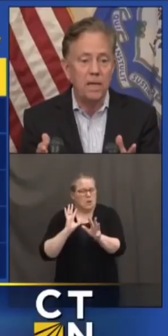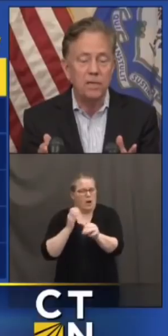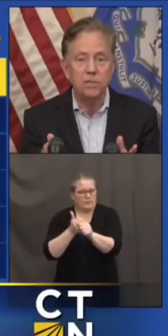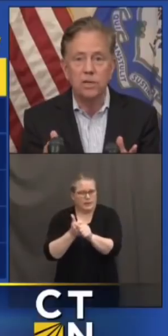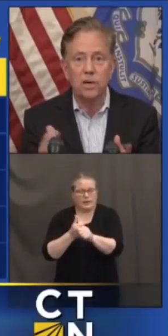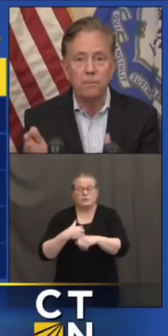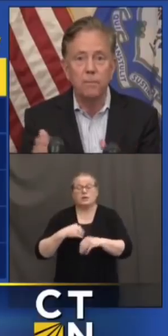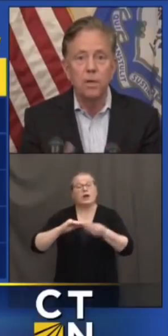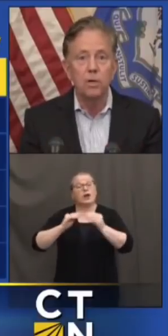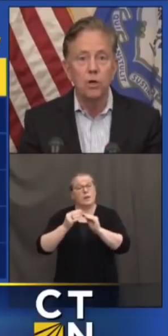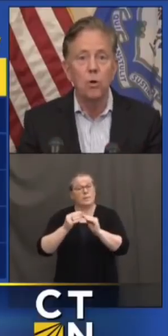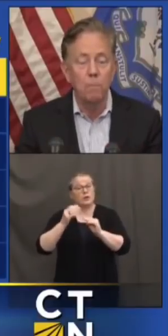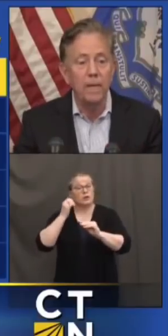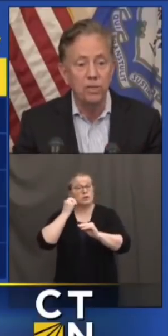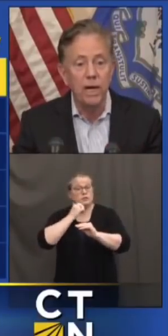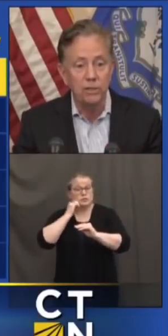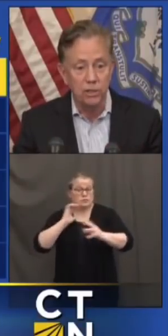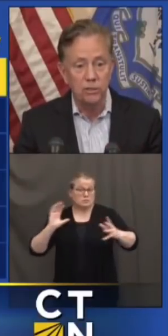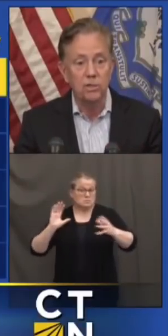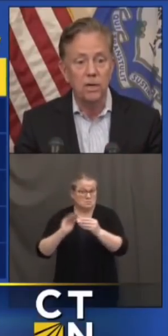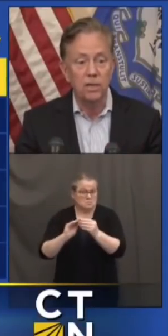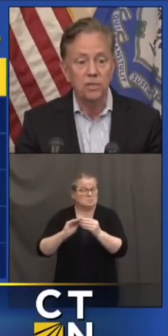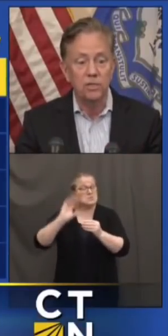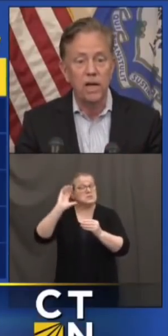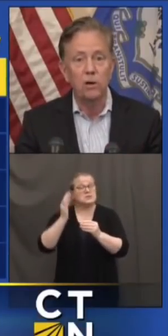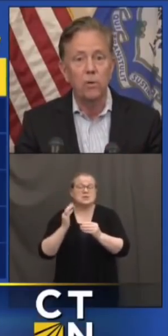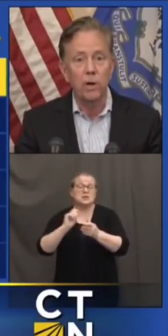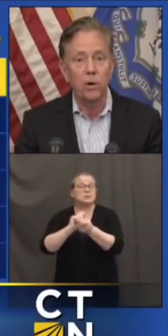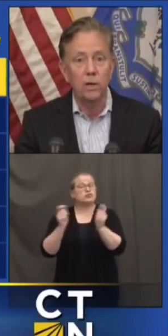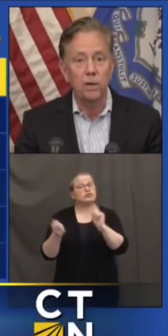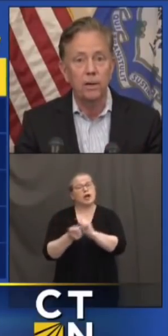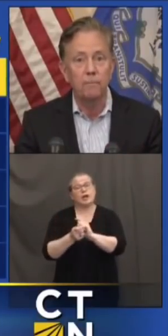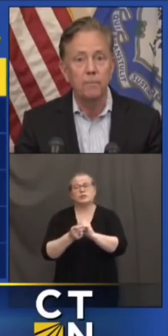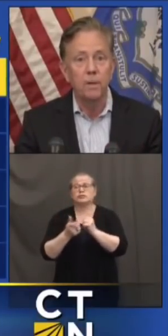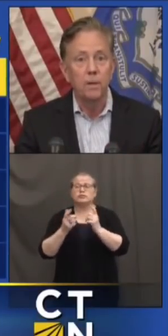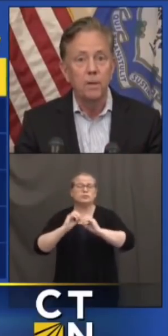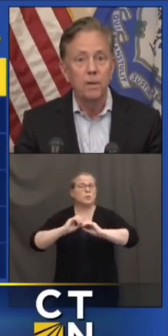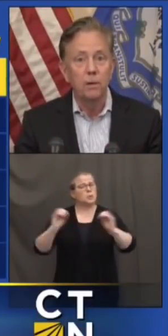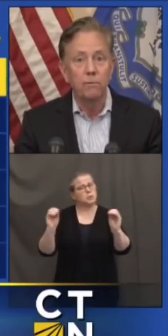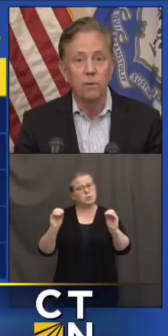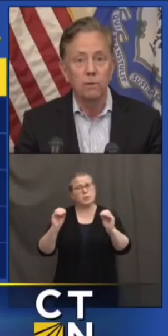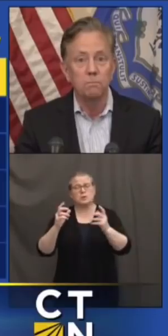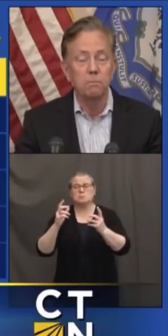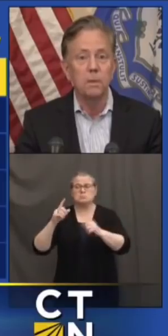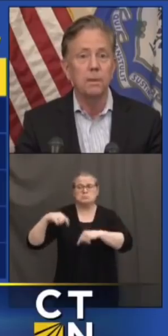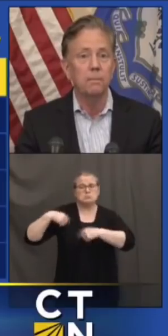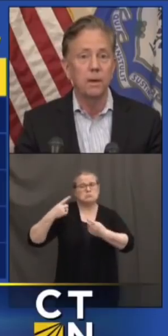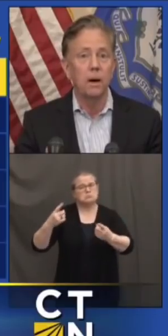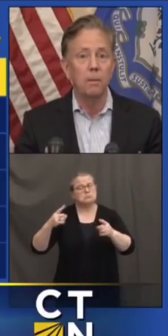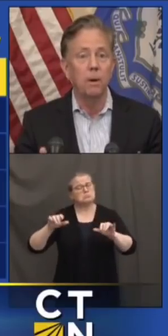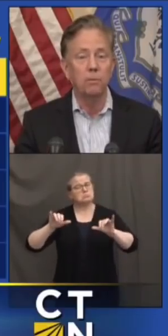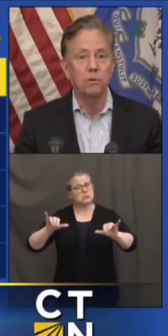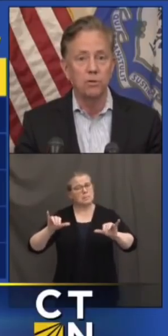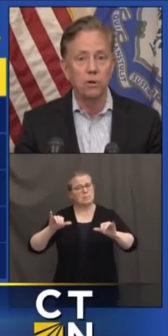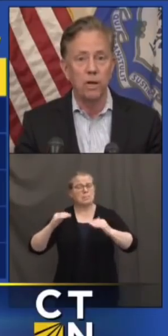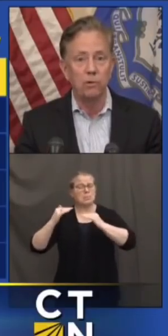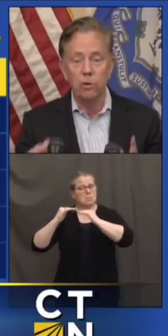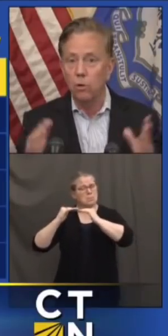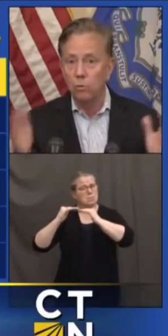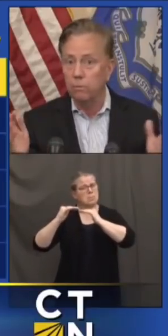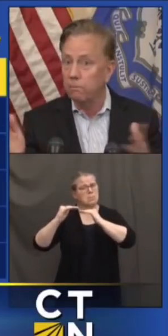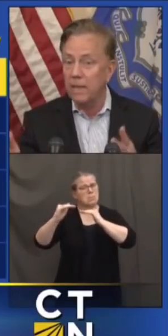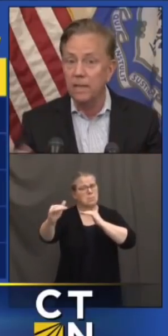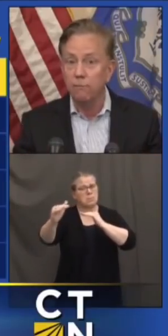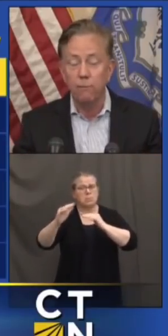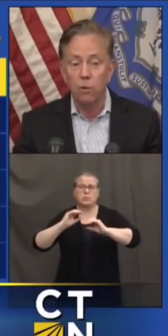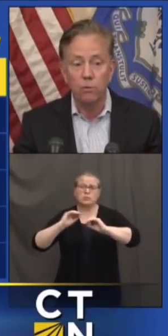me is no big changes. This is now going on, for a month or so now.